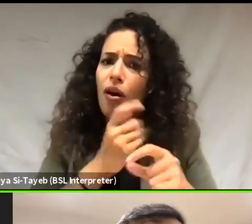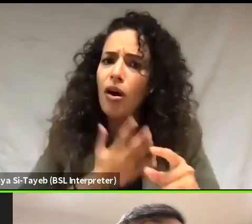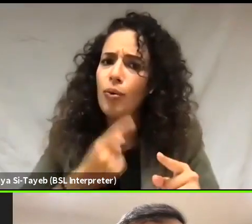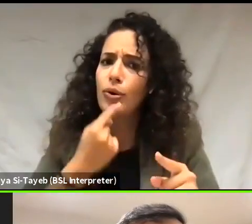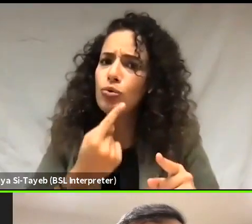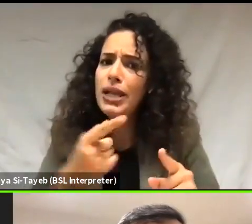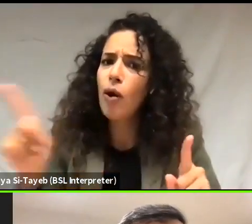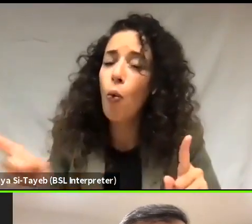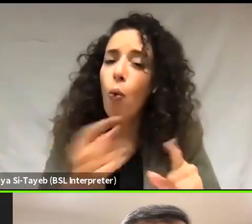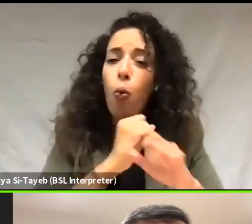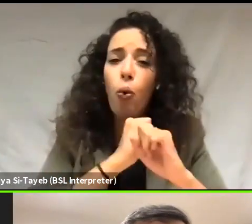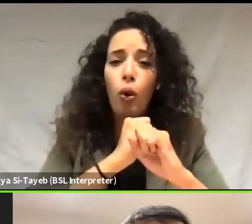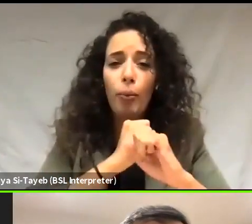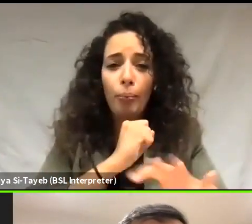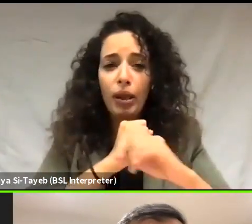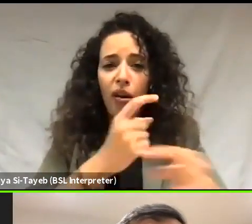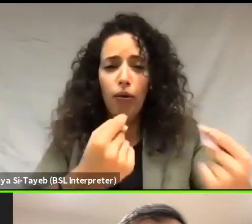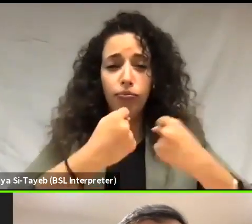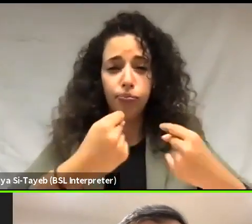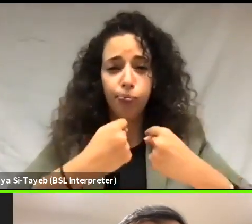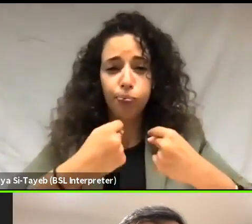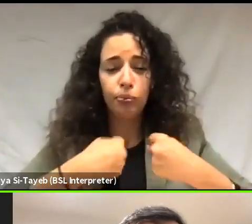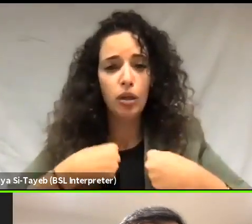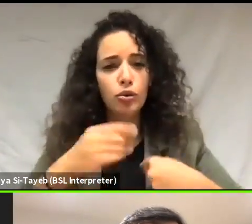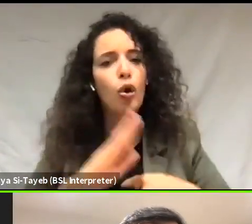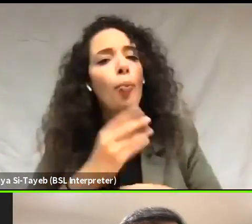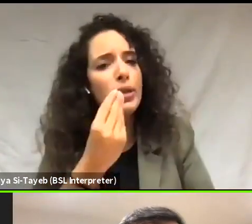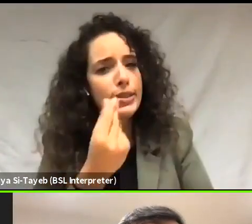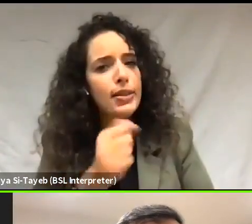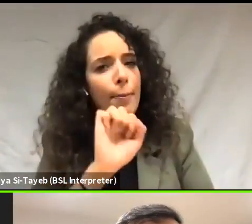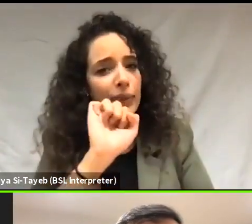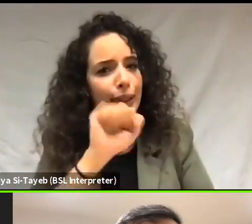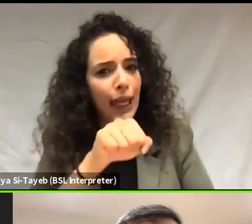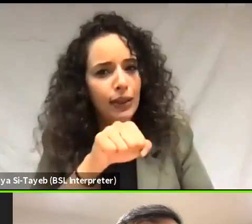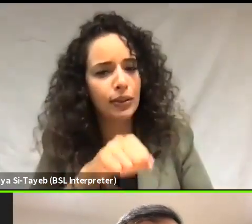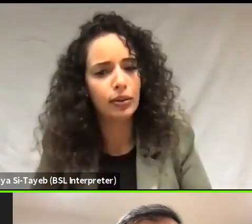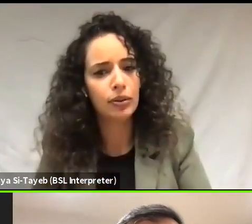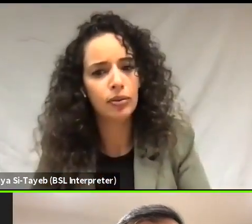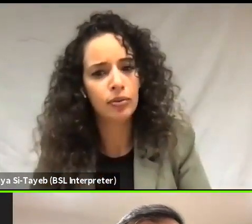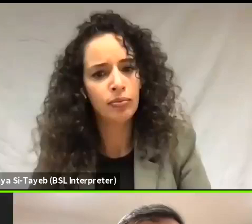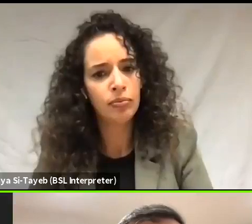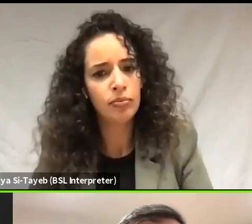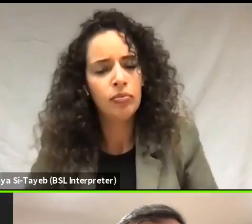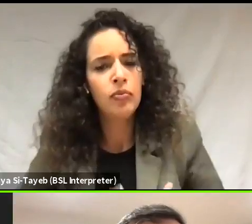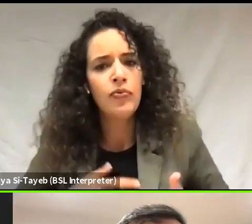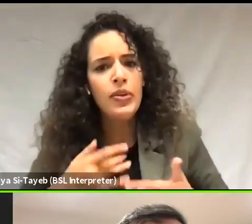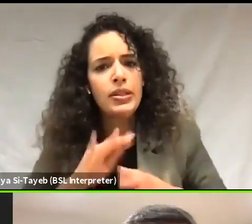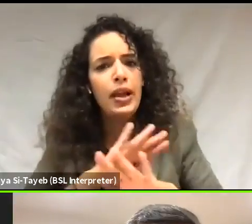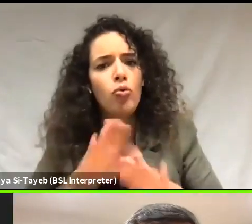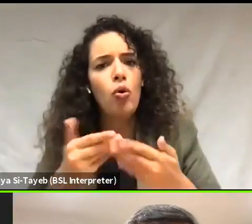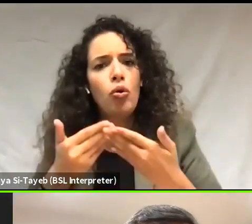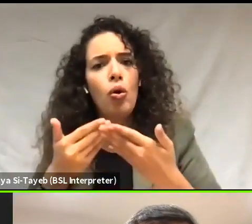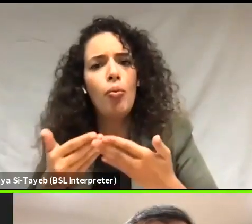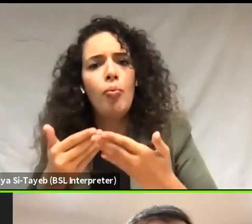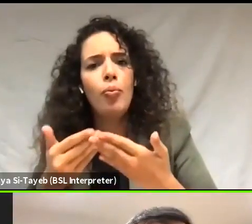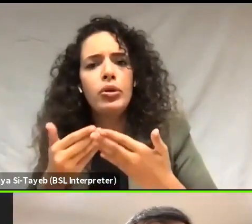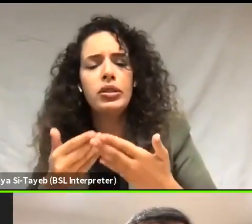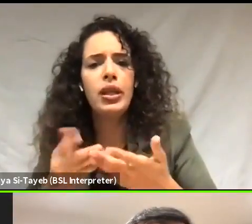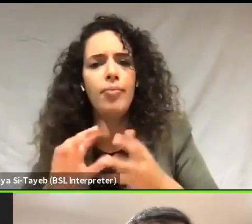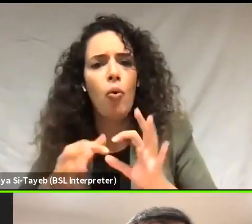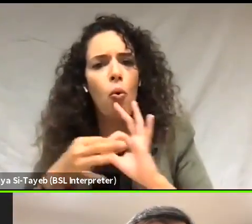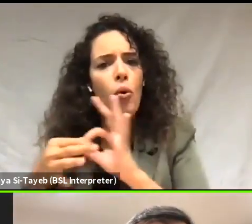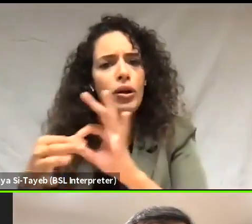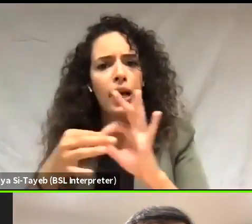some of the media, it seems like no Muslim organization allowed to be successful, to